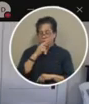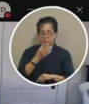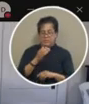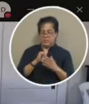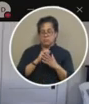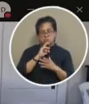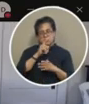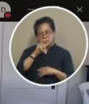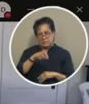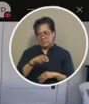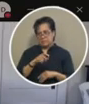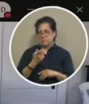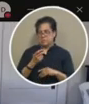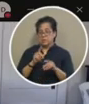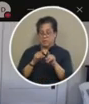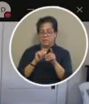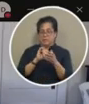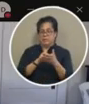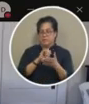like this.